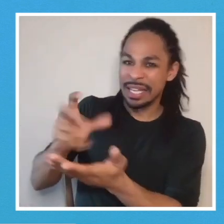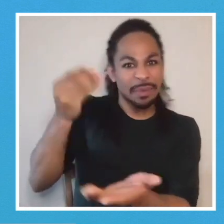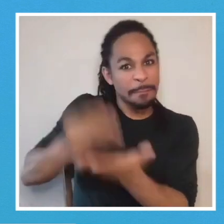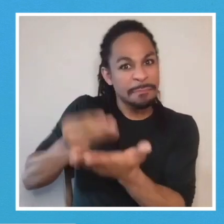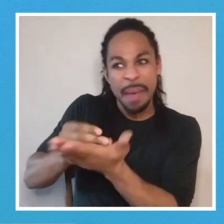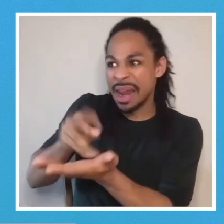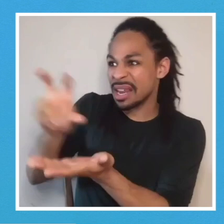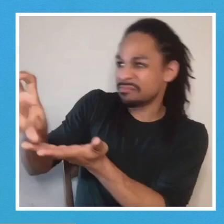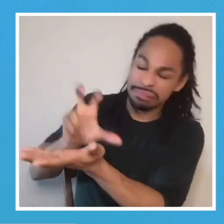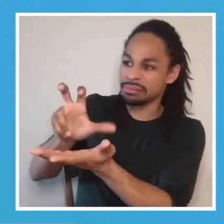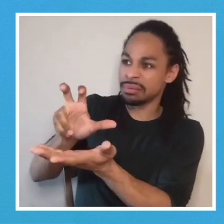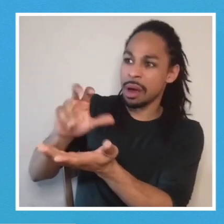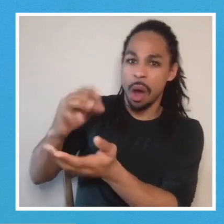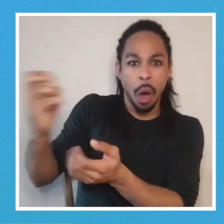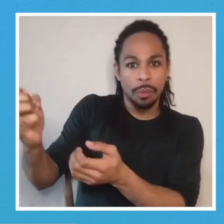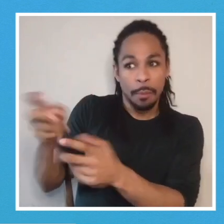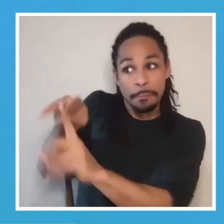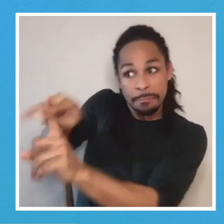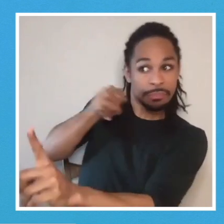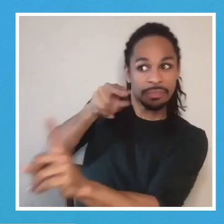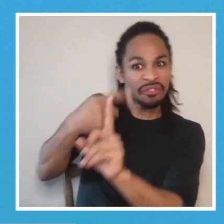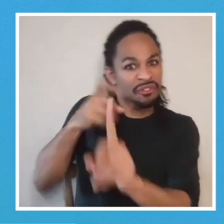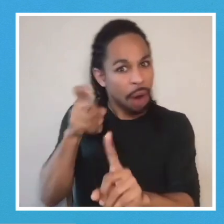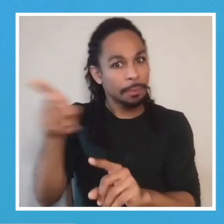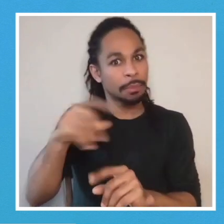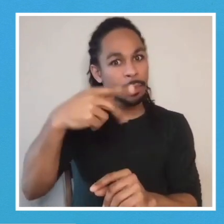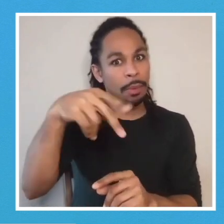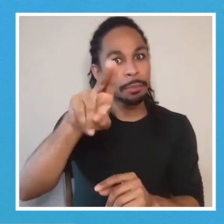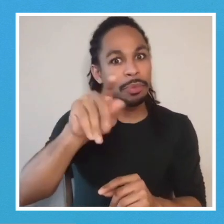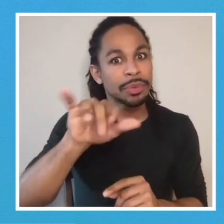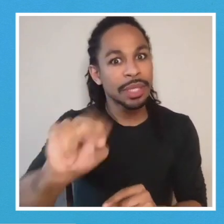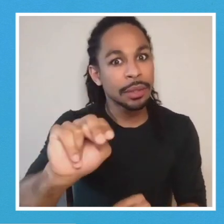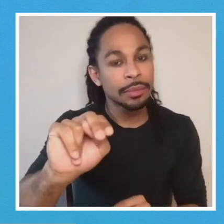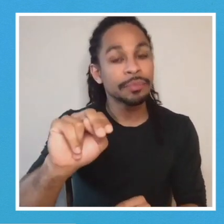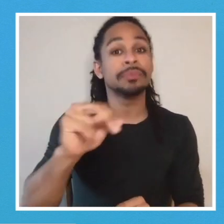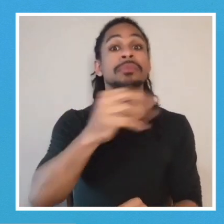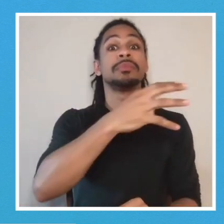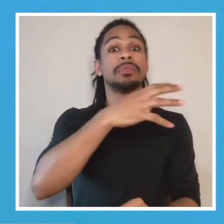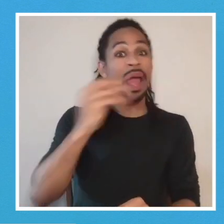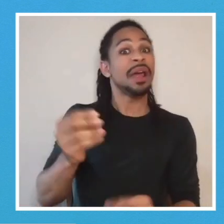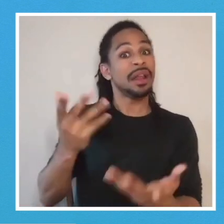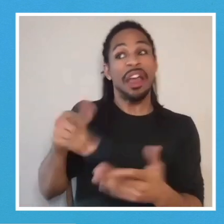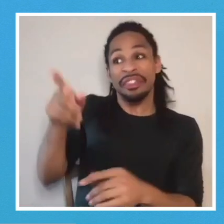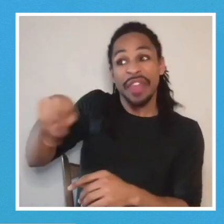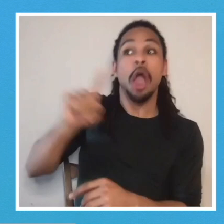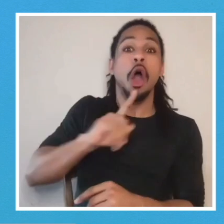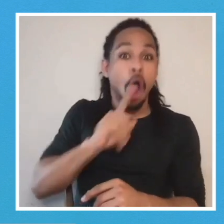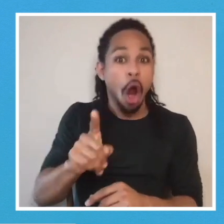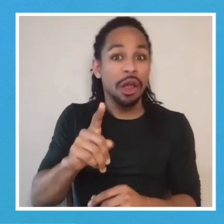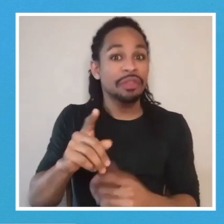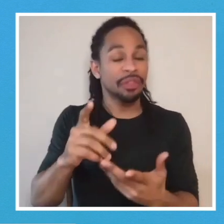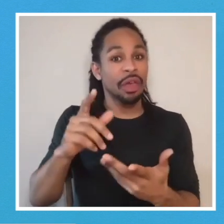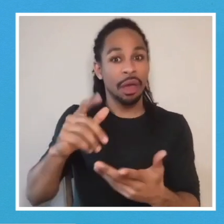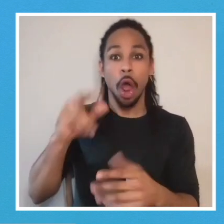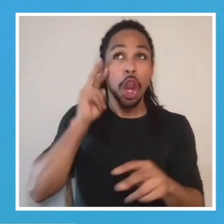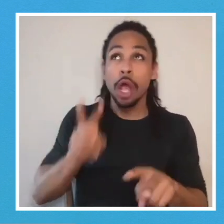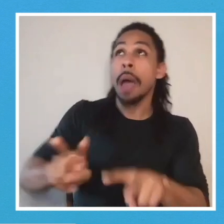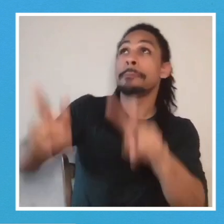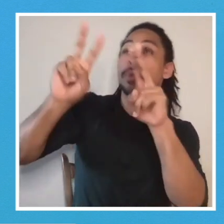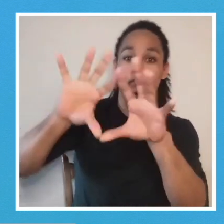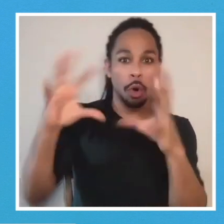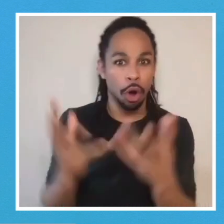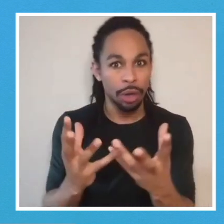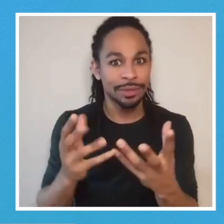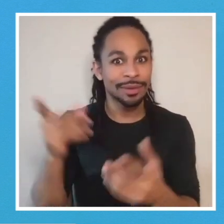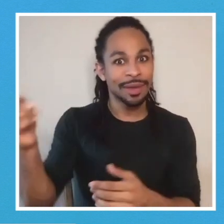drill. They're the don't look up crowd of the IRL world. You got big tech billionaires like Elon Musk saying,